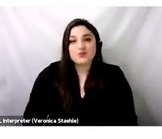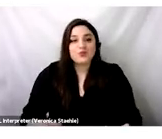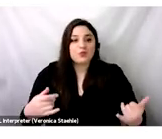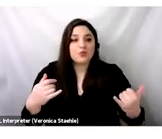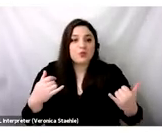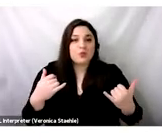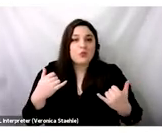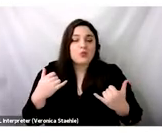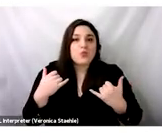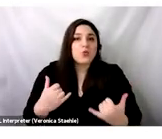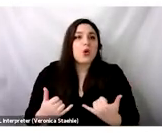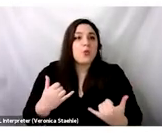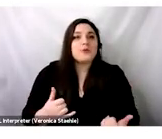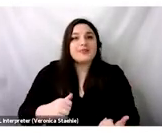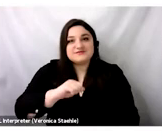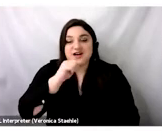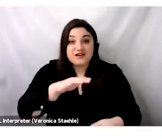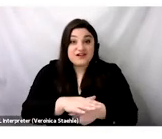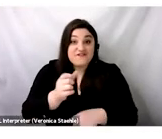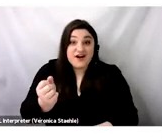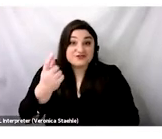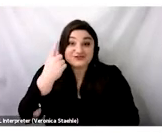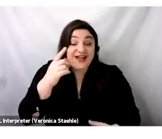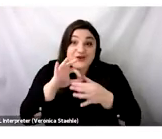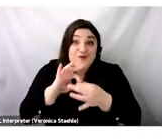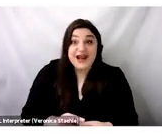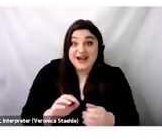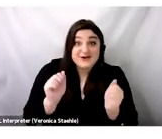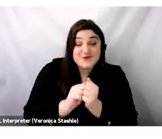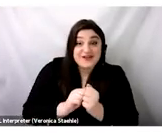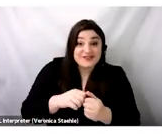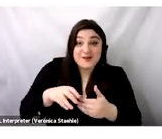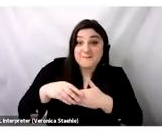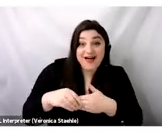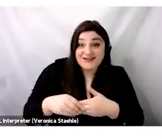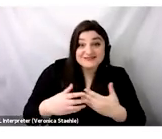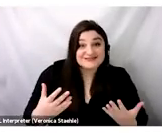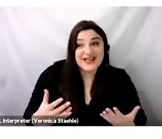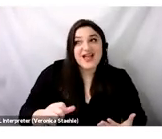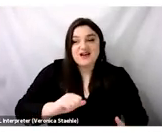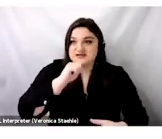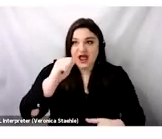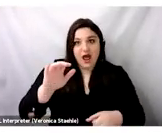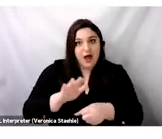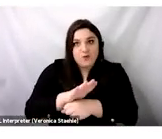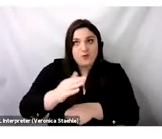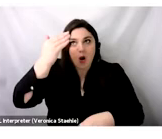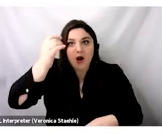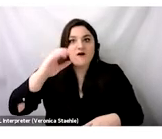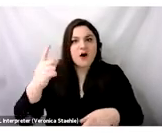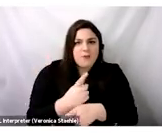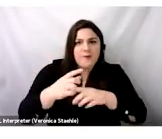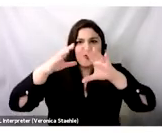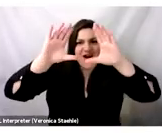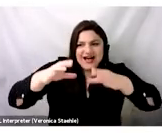overall unanimous understanding and classifications and policy really